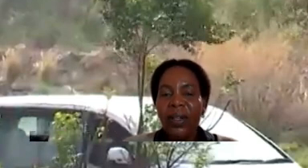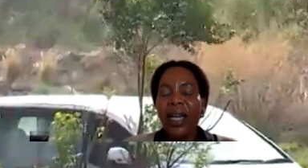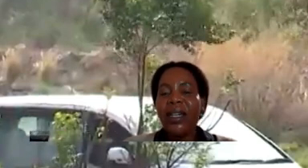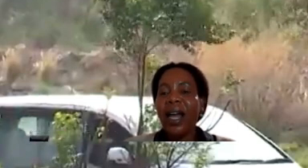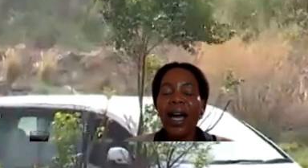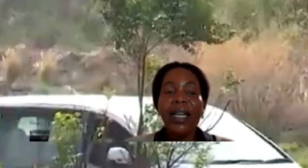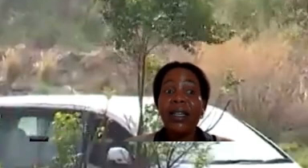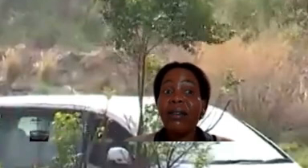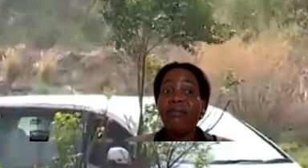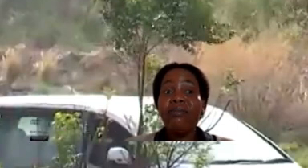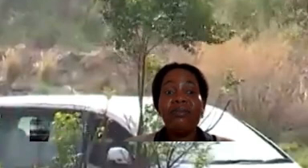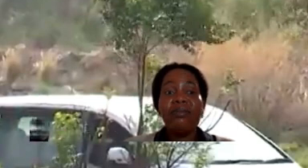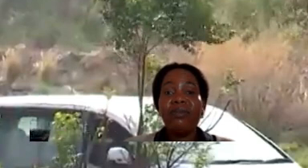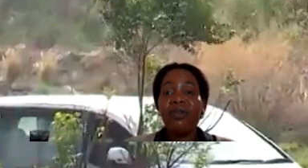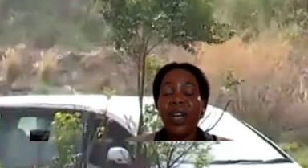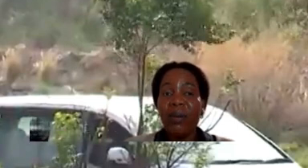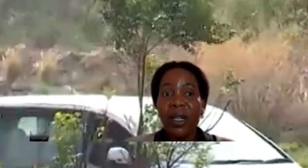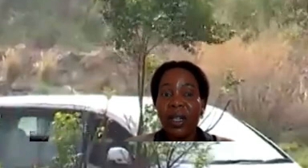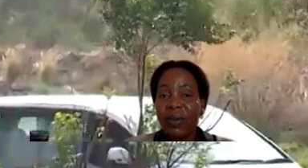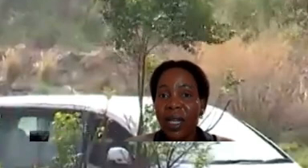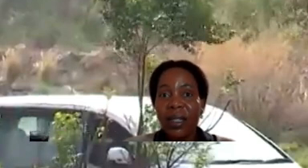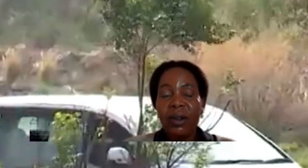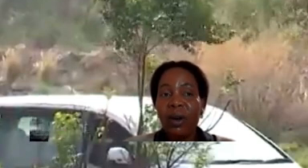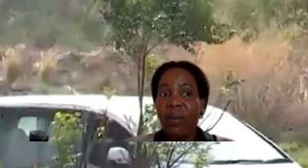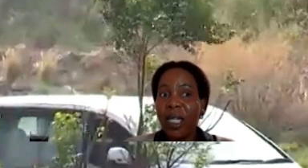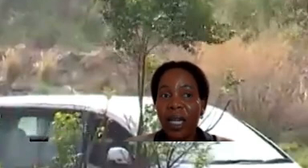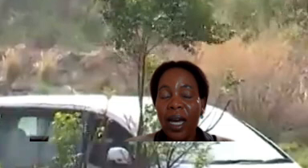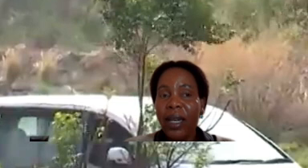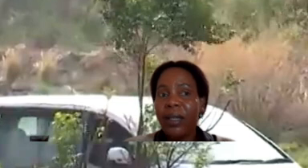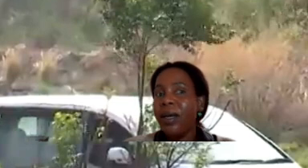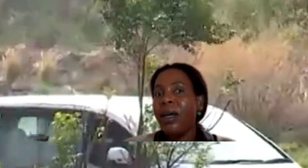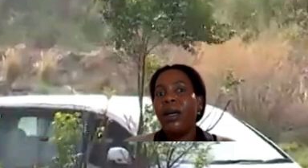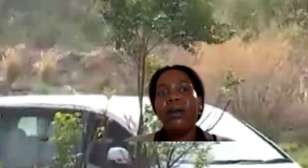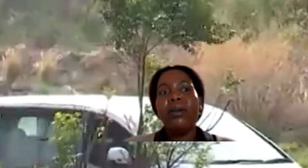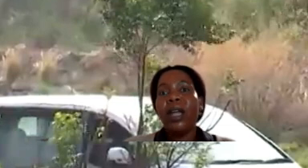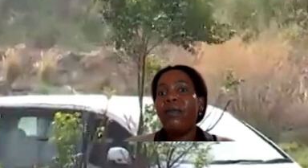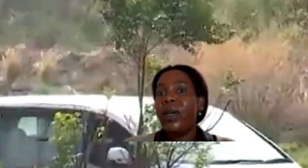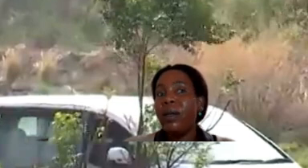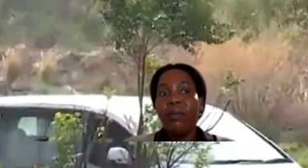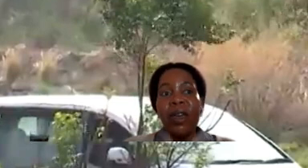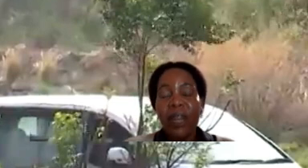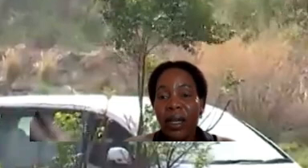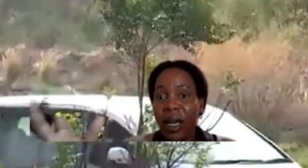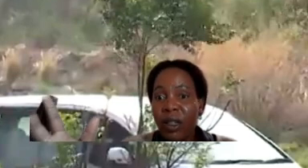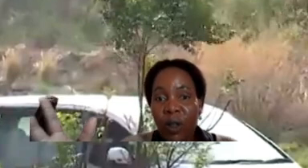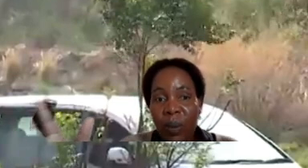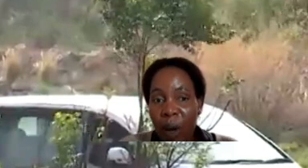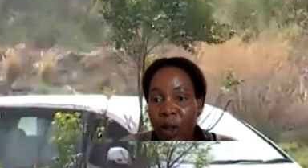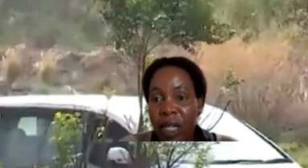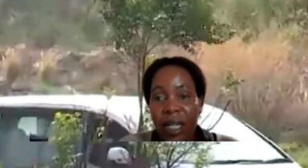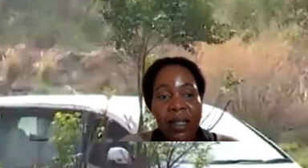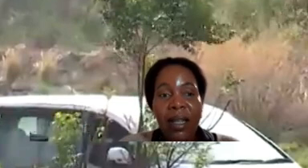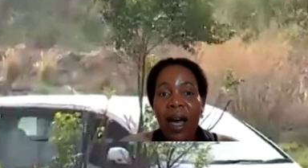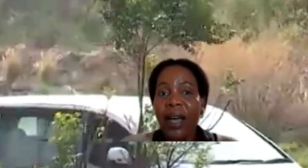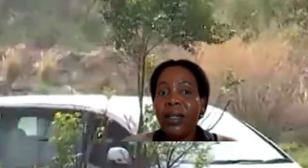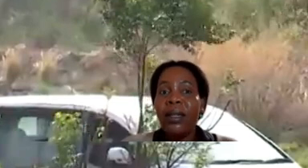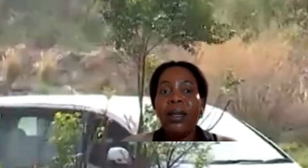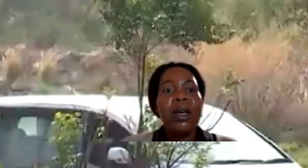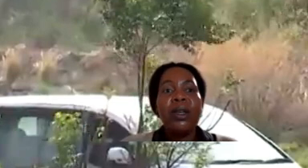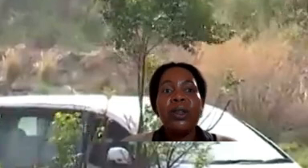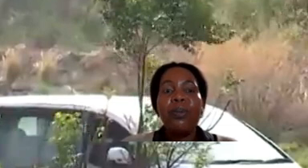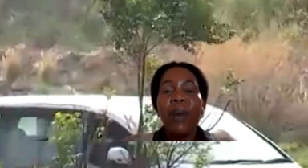shaft that likely very much at risk, not maintained. You can have a methane gas explosion